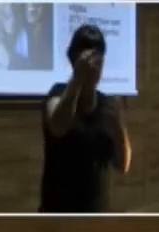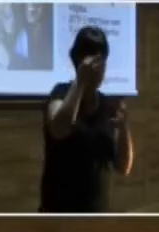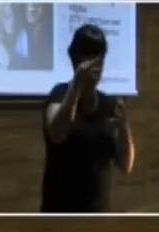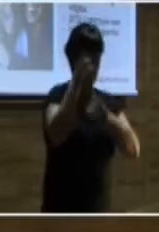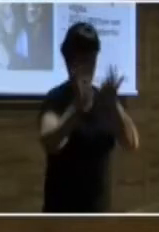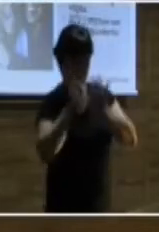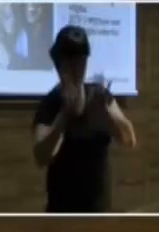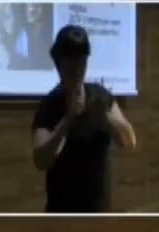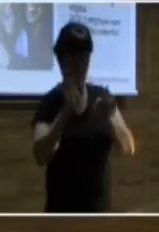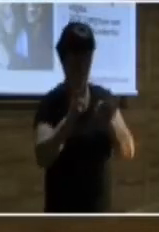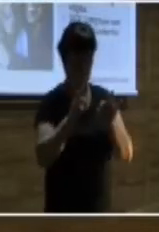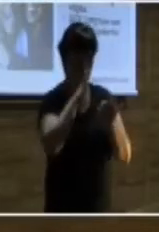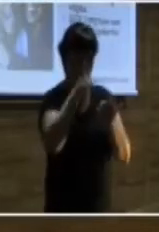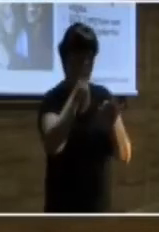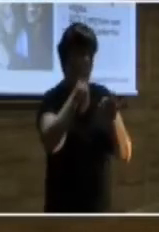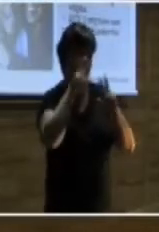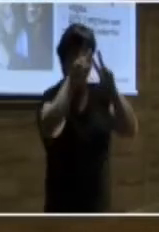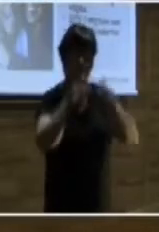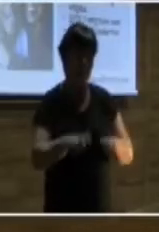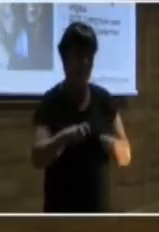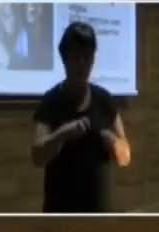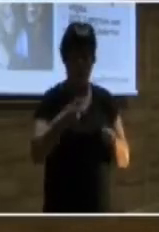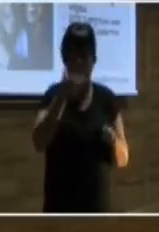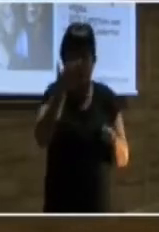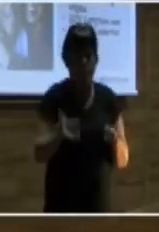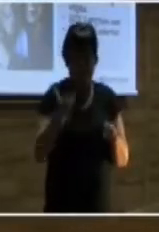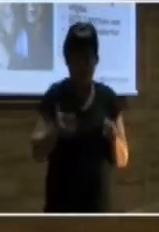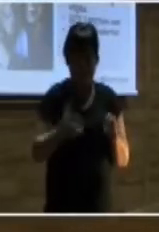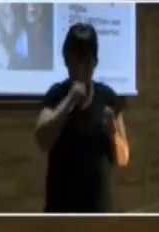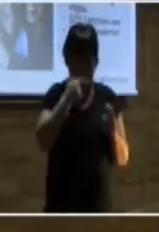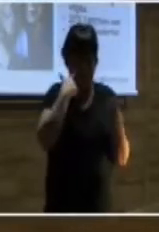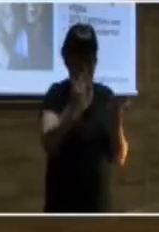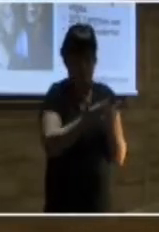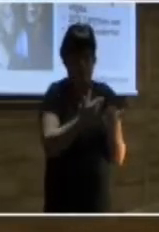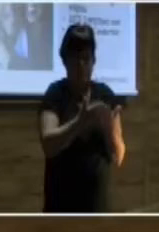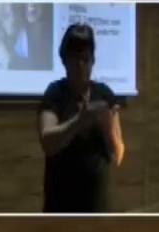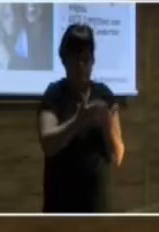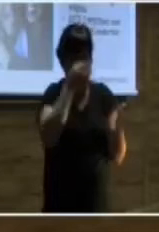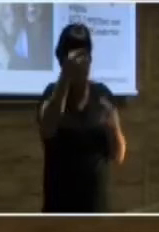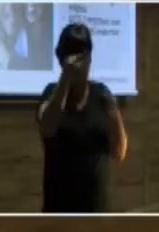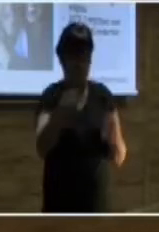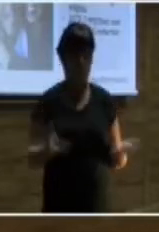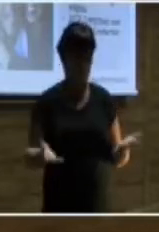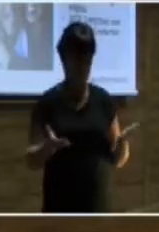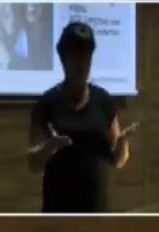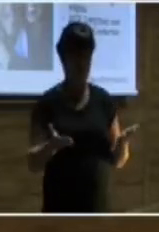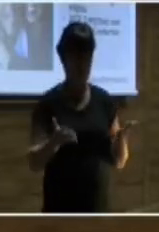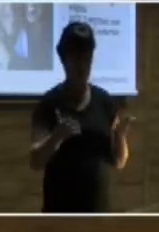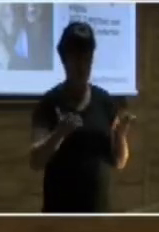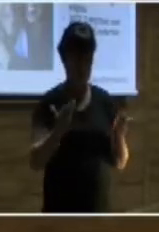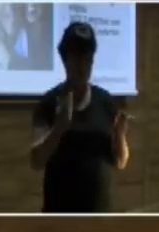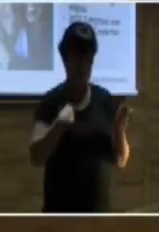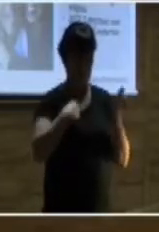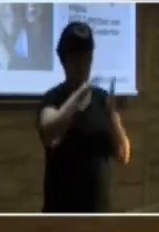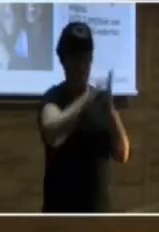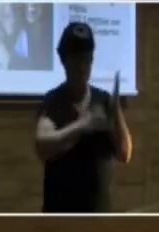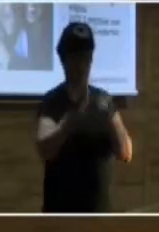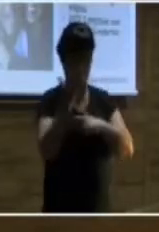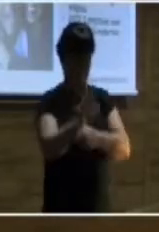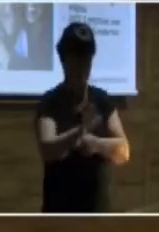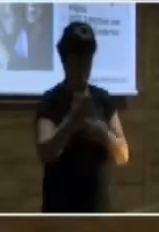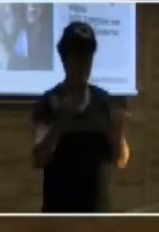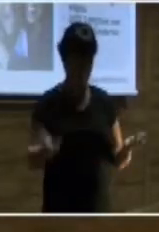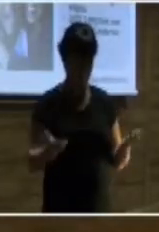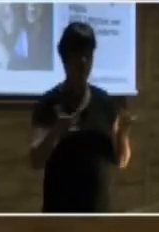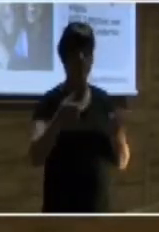at all the data around the world and looking at all of them individually, looking at the strength